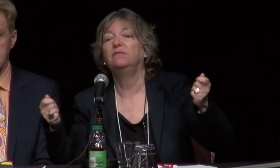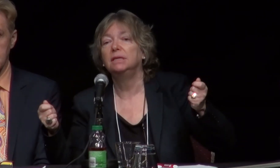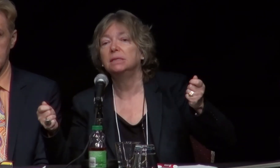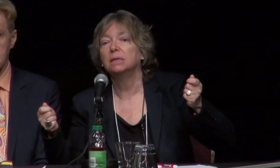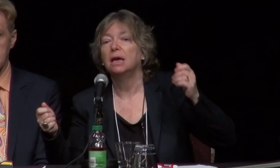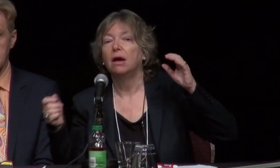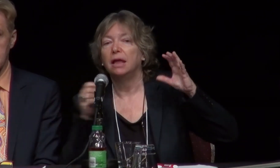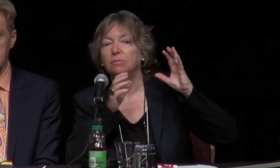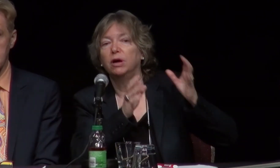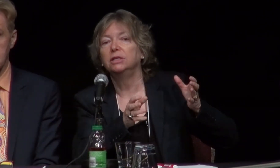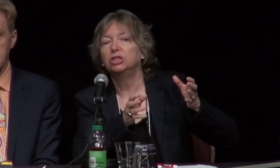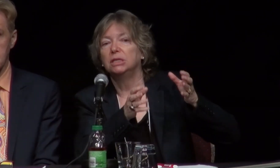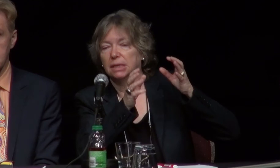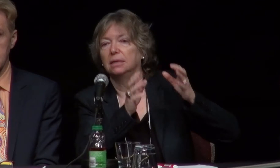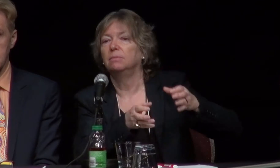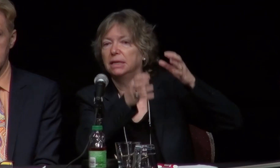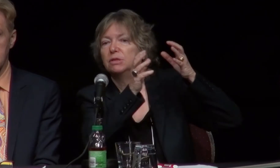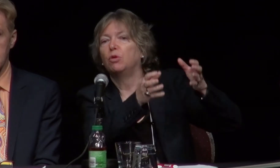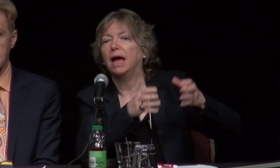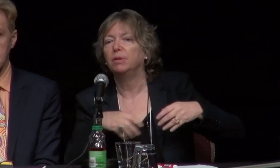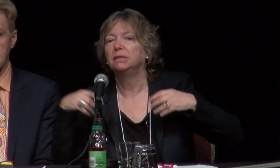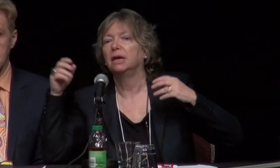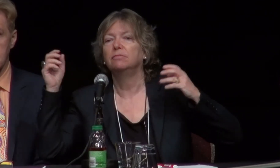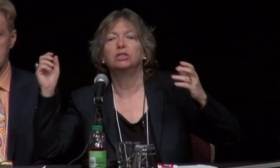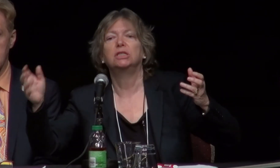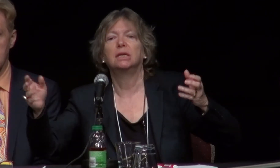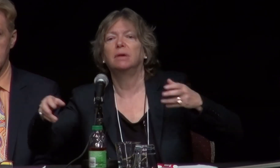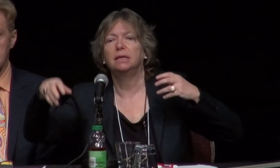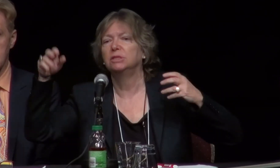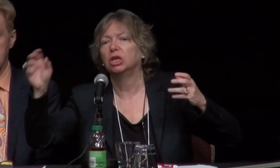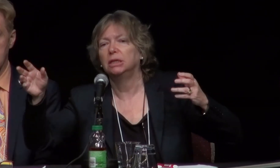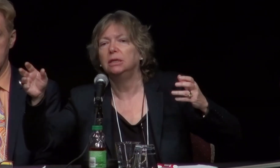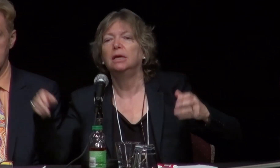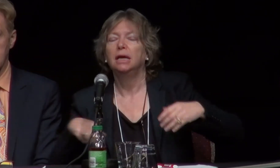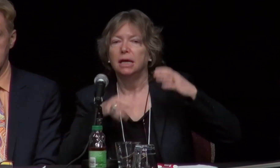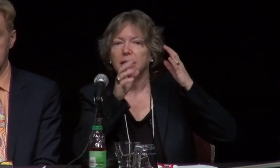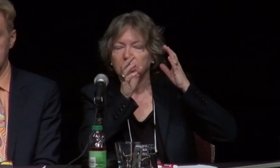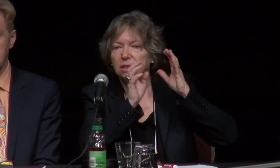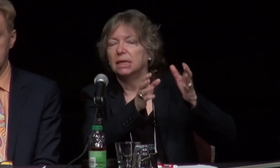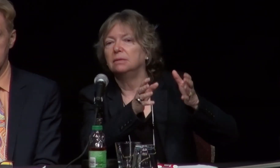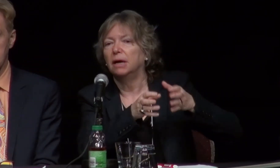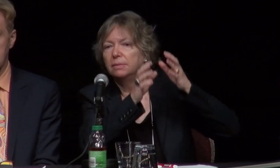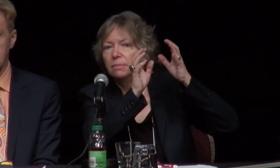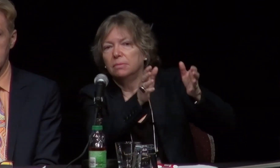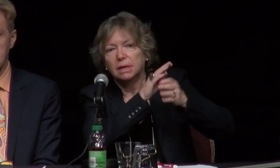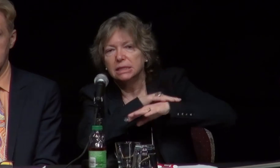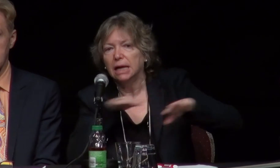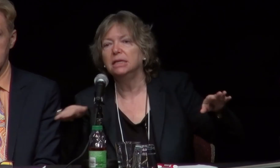in CVs, and in one she said, my name is Mohammed, and the other one she said, my name is Jean-Guy. And then she sent